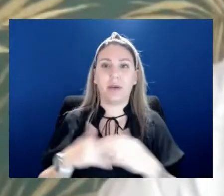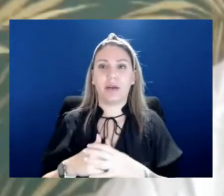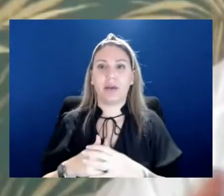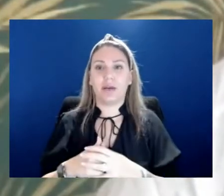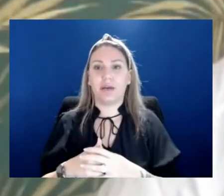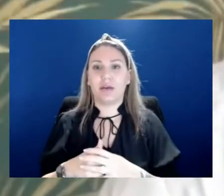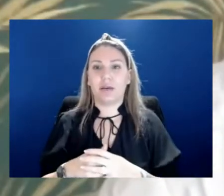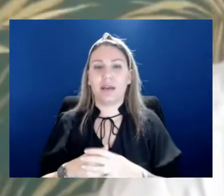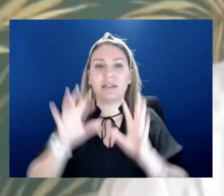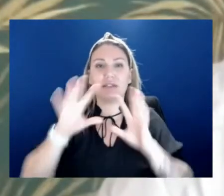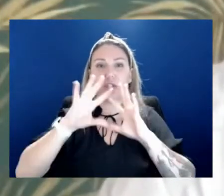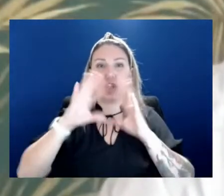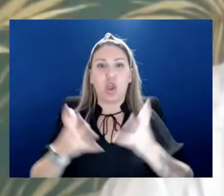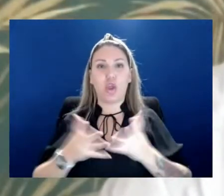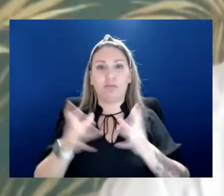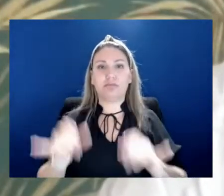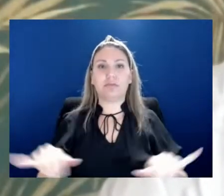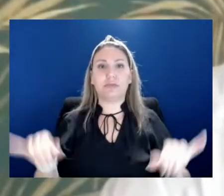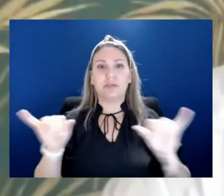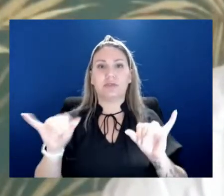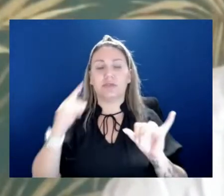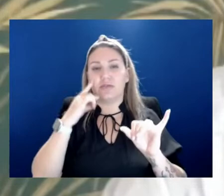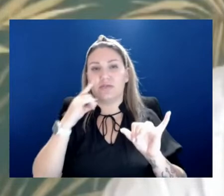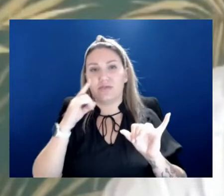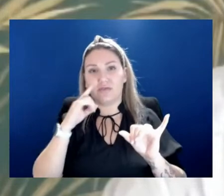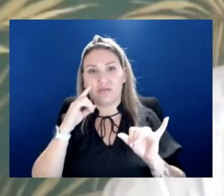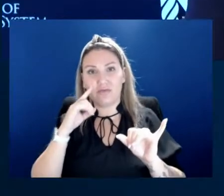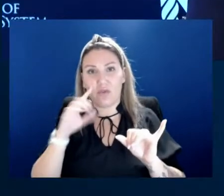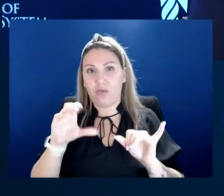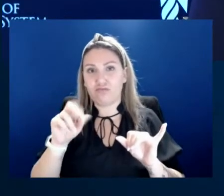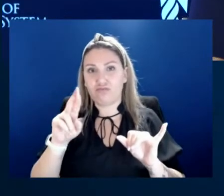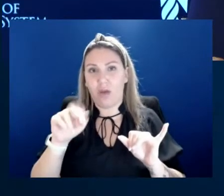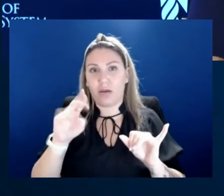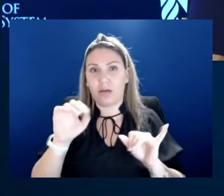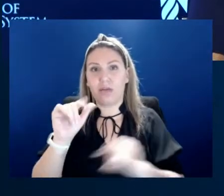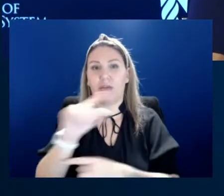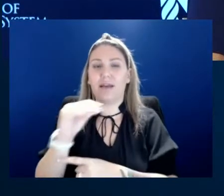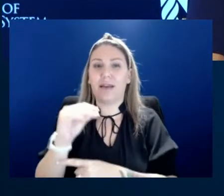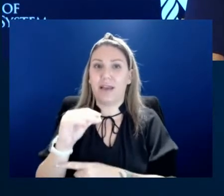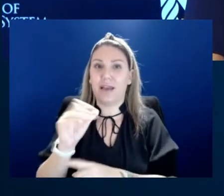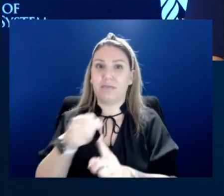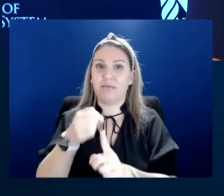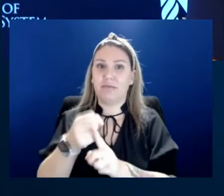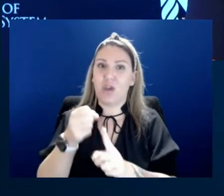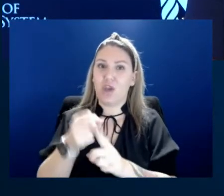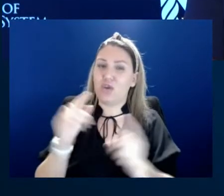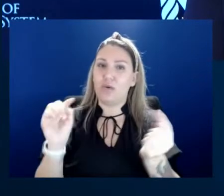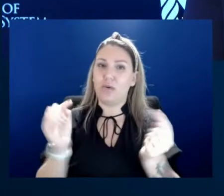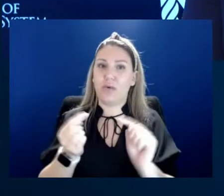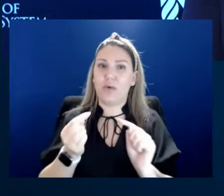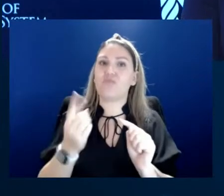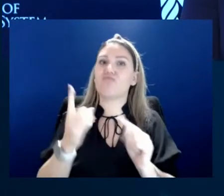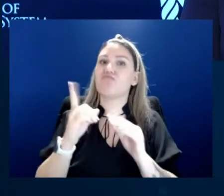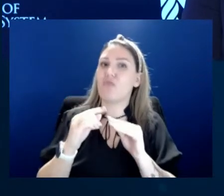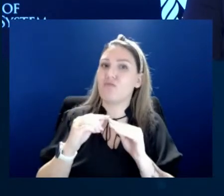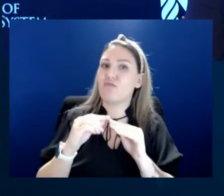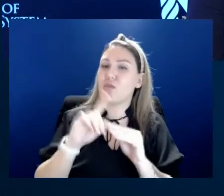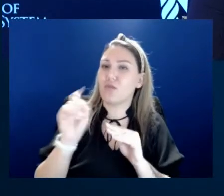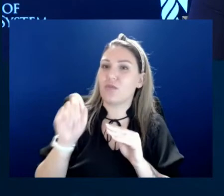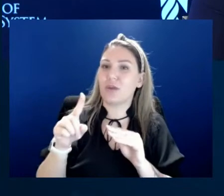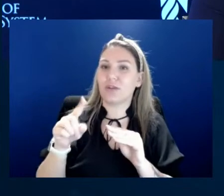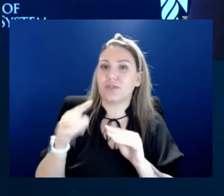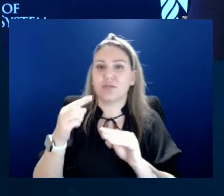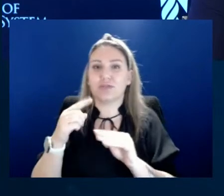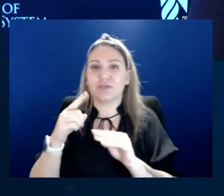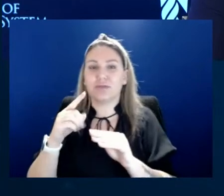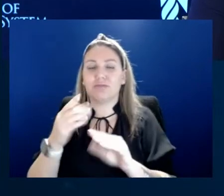standard of treatment of chronic and acute wounds. Yes, one more question for you before I move on to Dr. Morsh for a minute. The